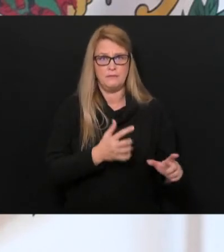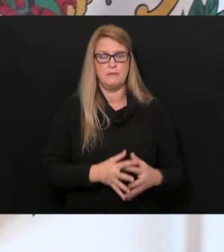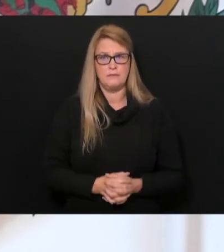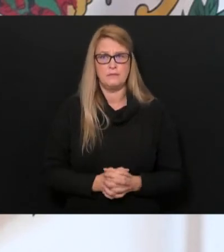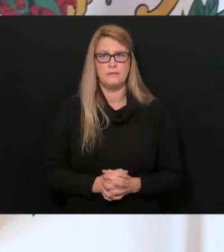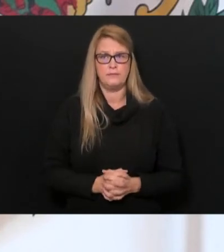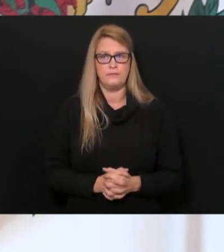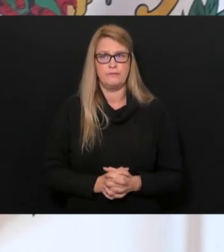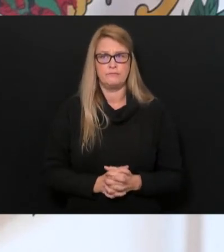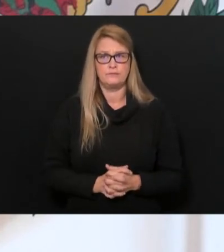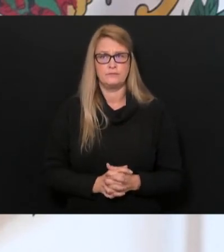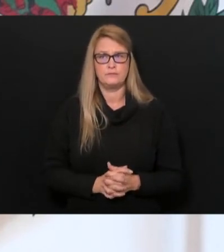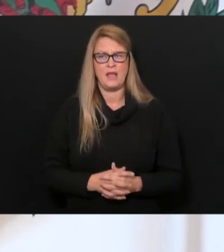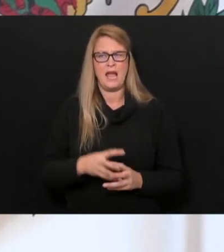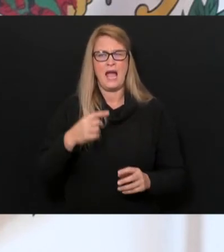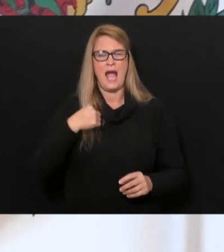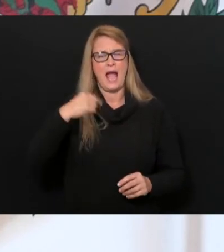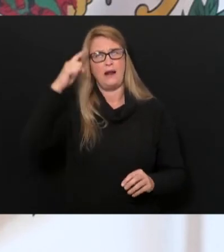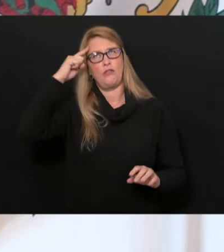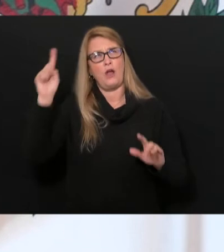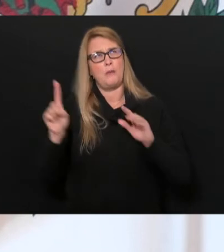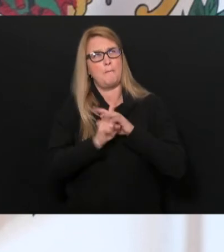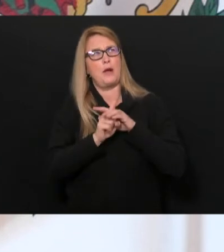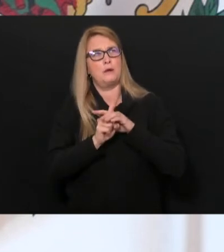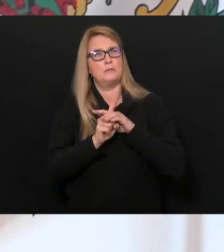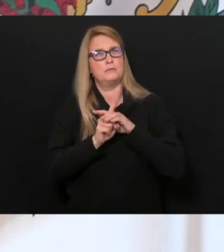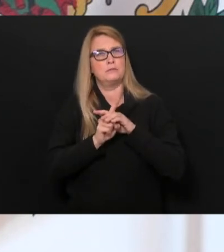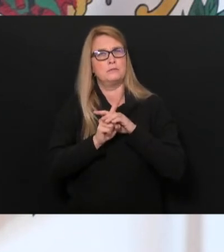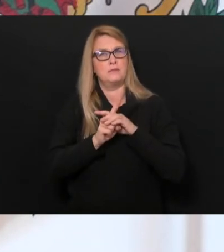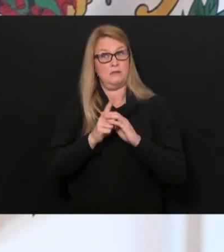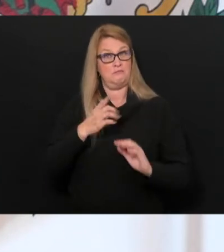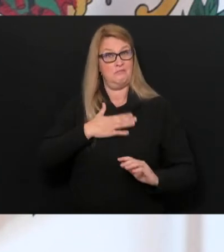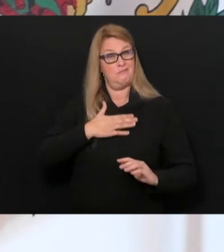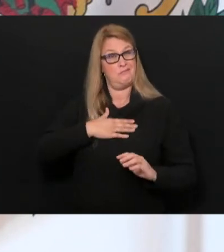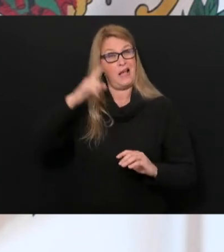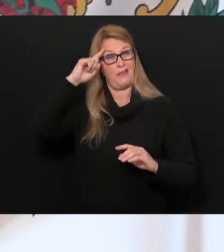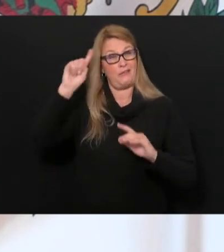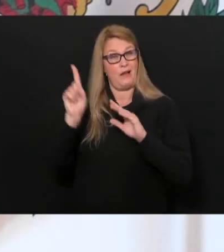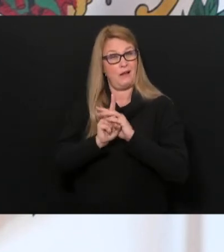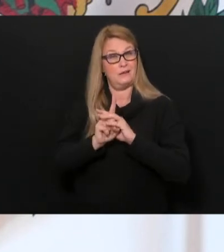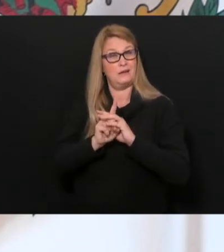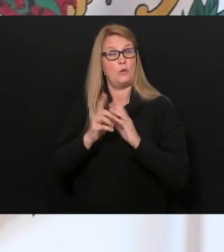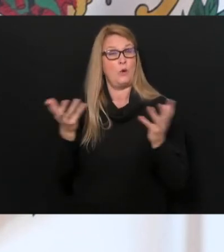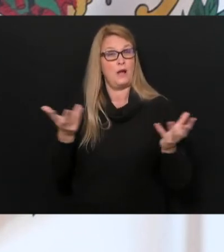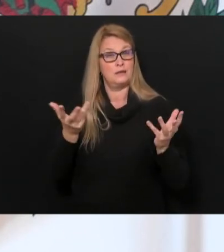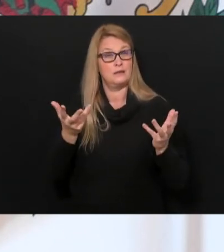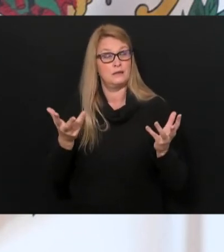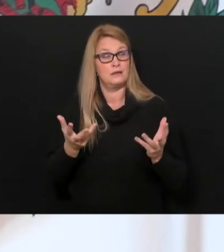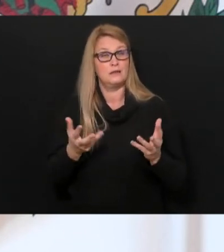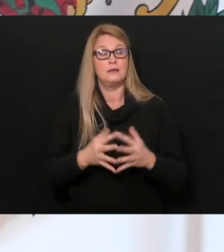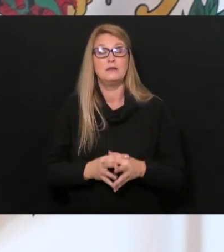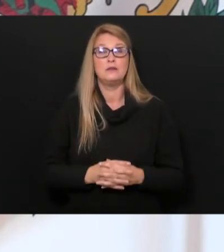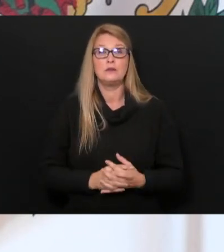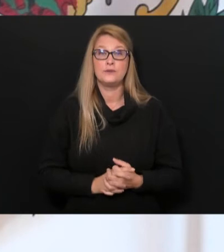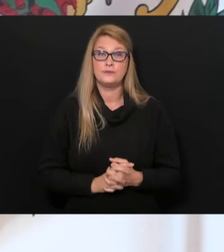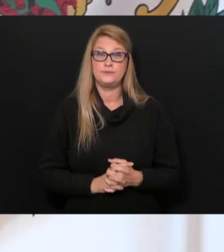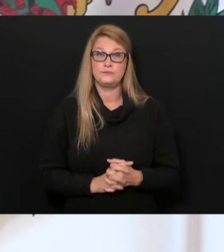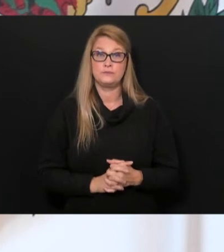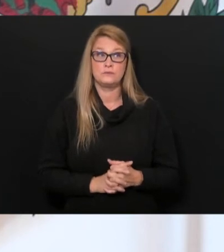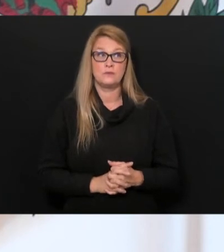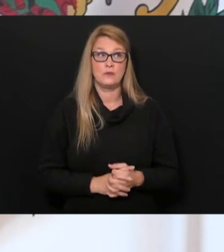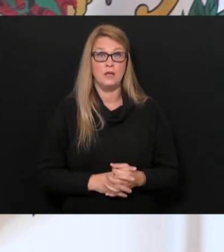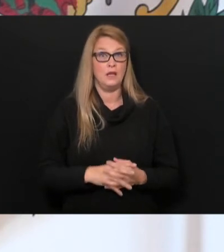I came up with this thought. This is nobody's thought but mine. And here's the whole deal. If we don't